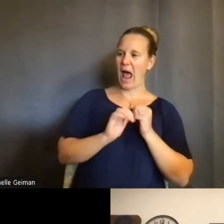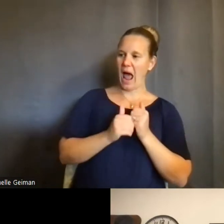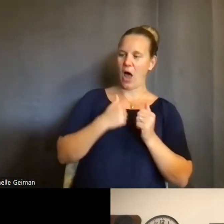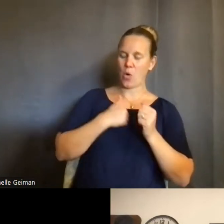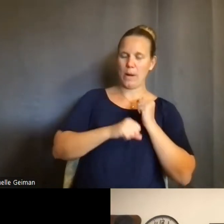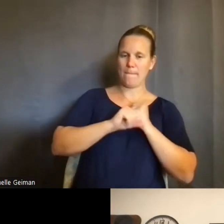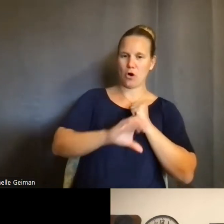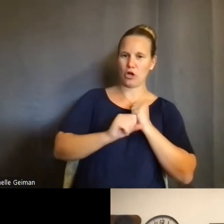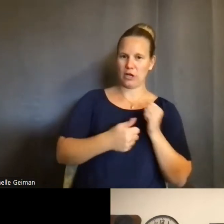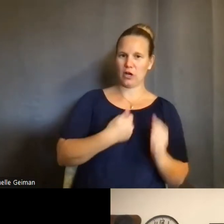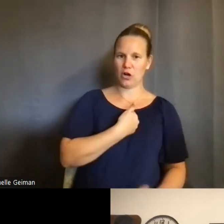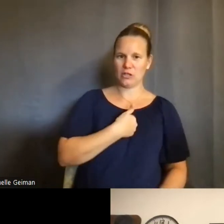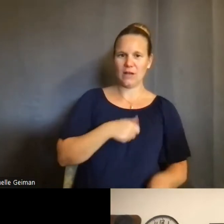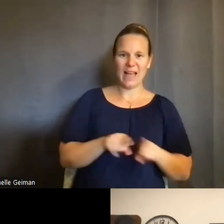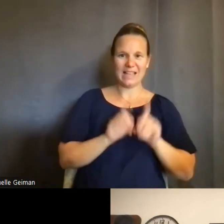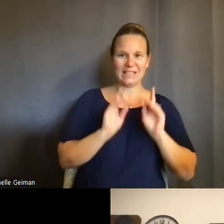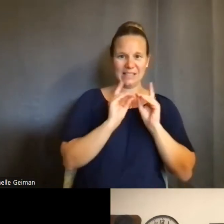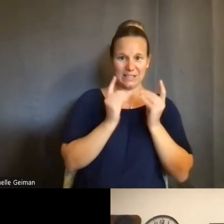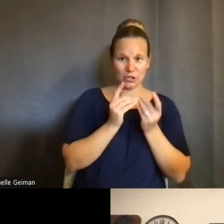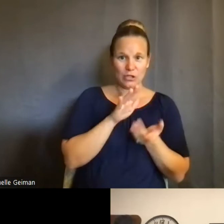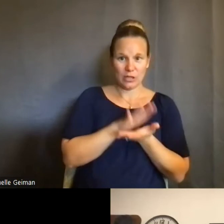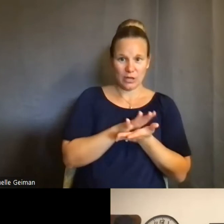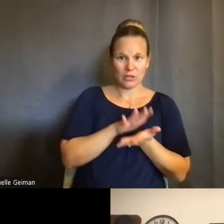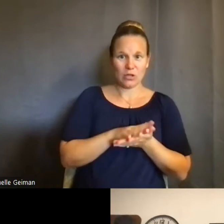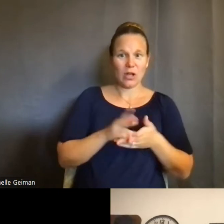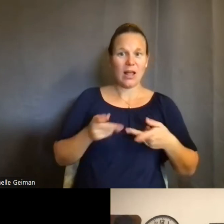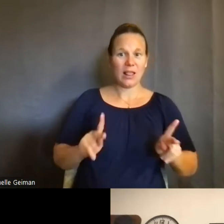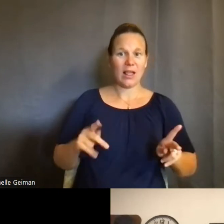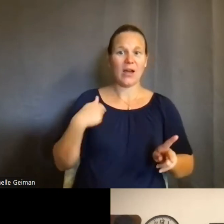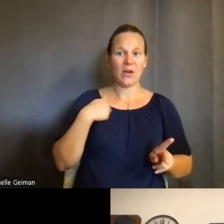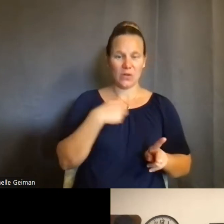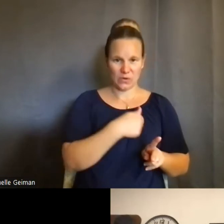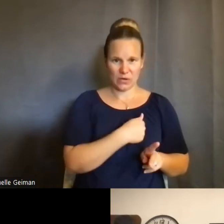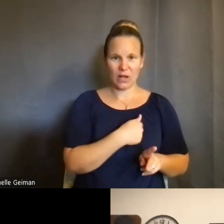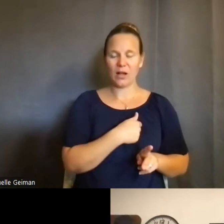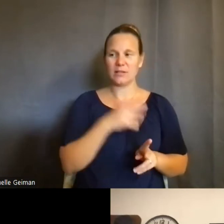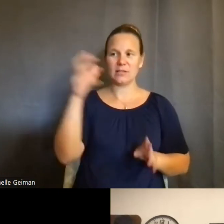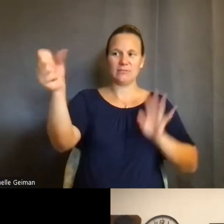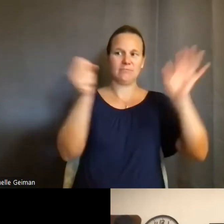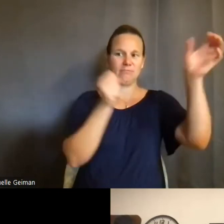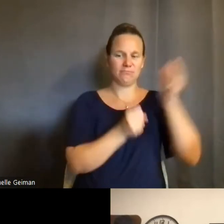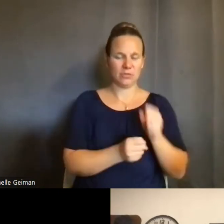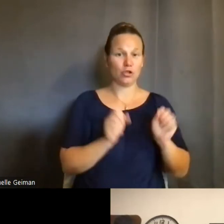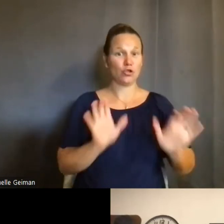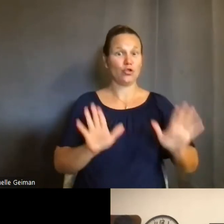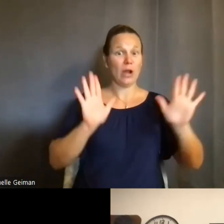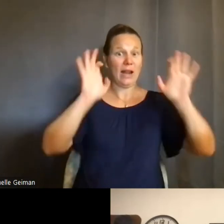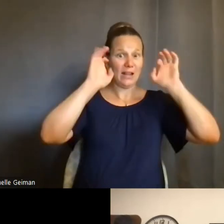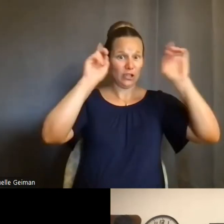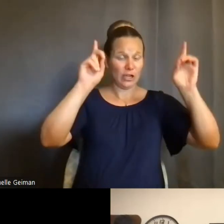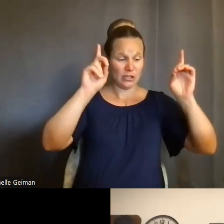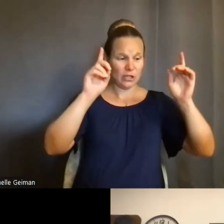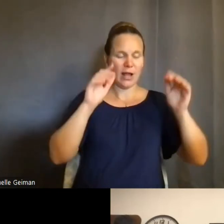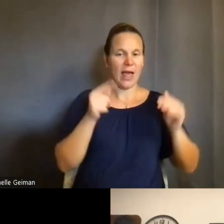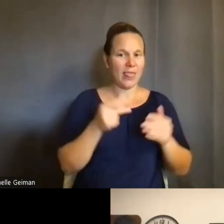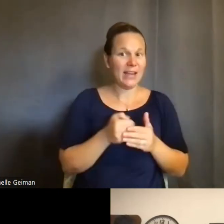school allowed us to get access to some really great educators. Now the next step is to hang on to them, right? Because we do have several